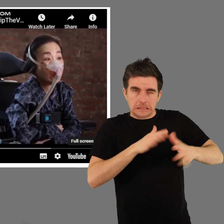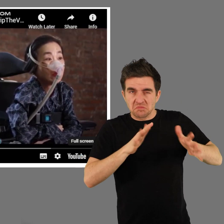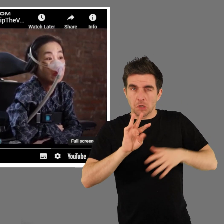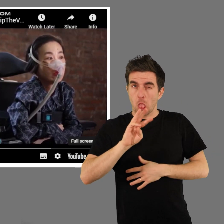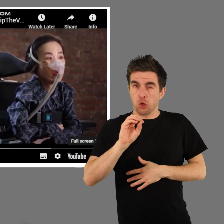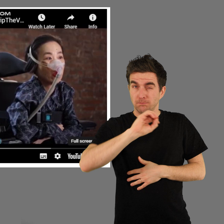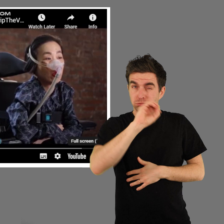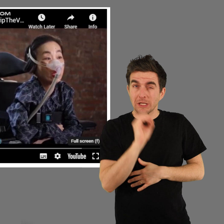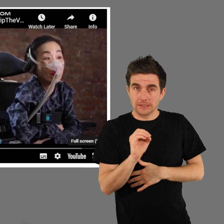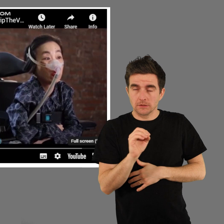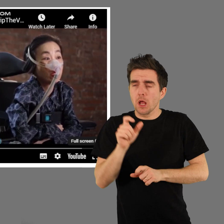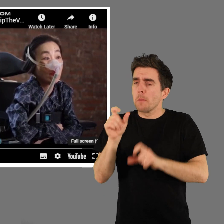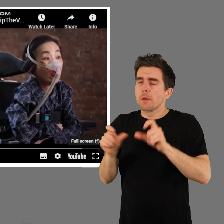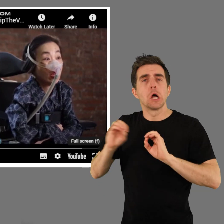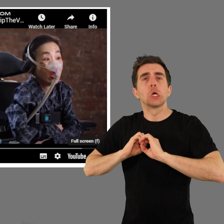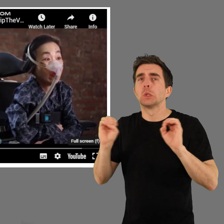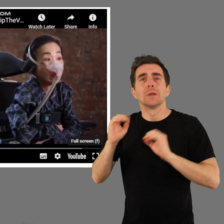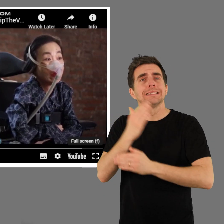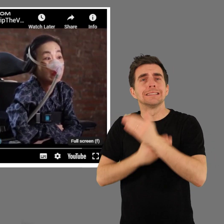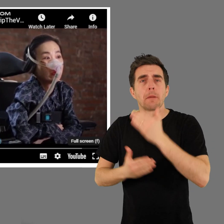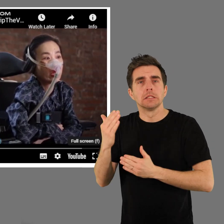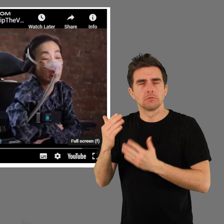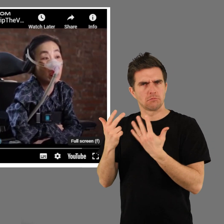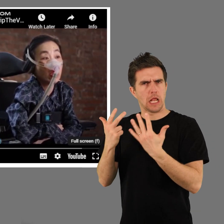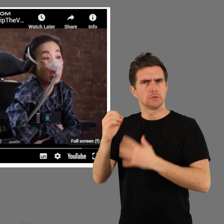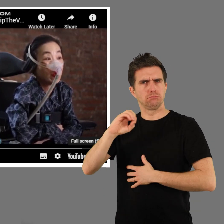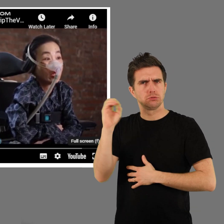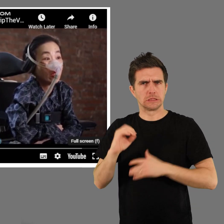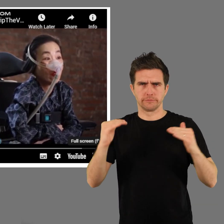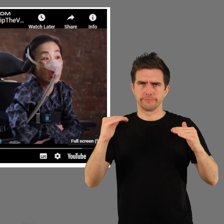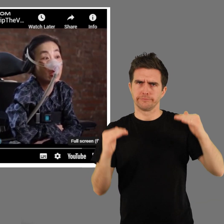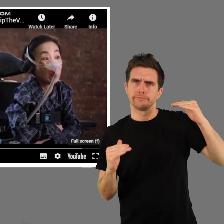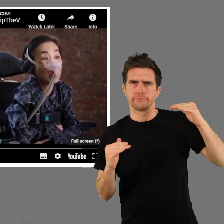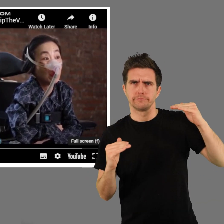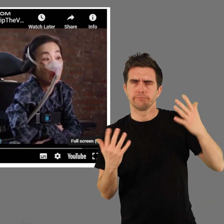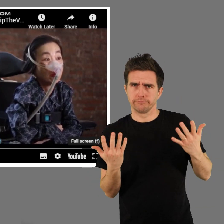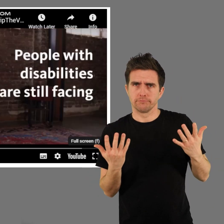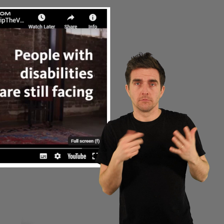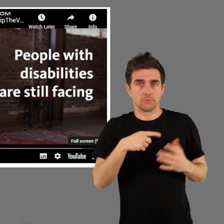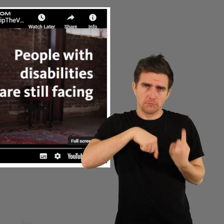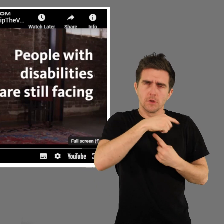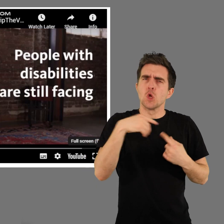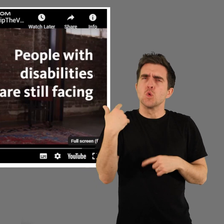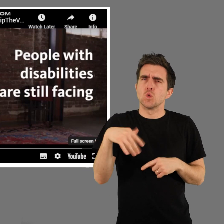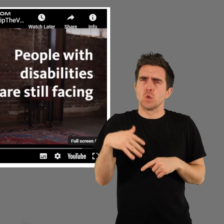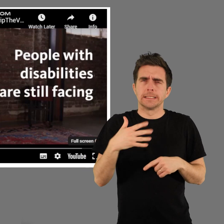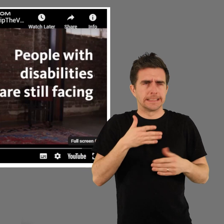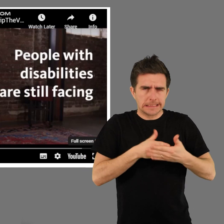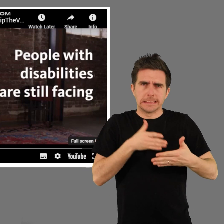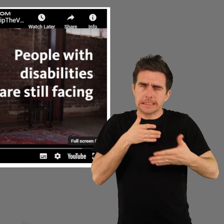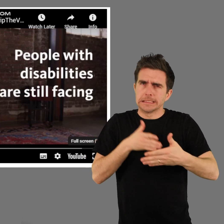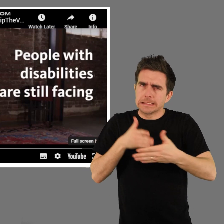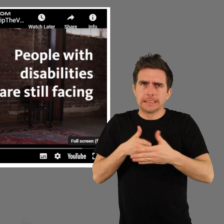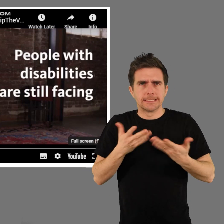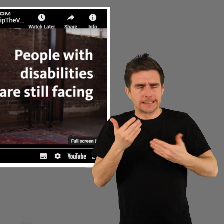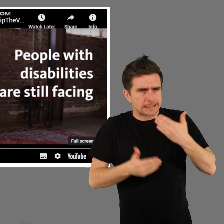disabilities reported difficulty voting, compared to 8% of non-disabled people. People with disabilities are